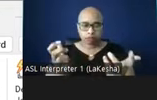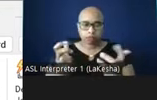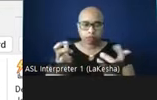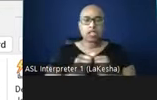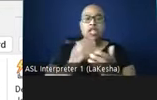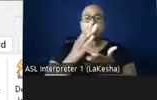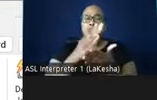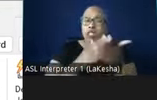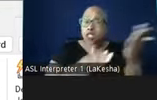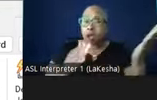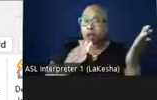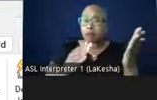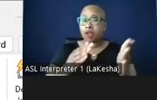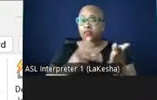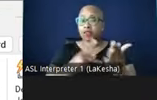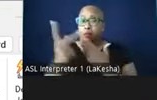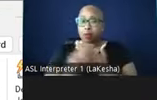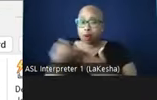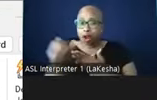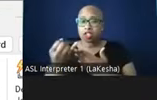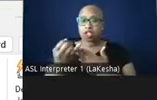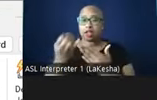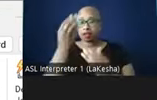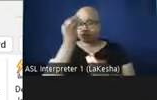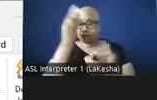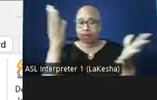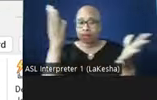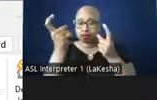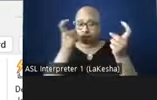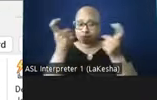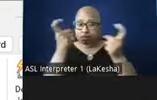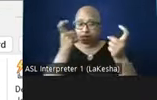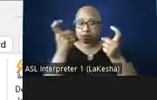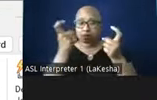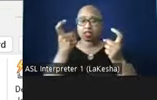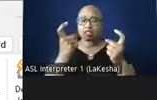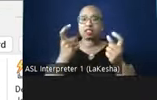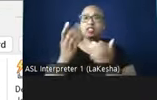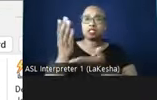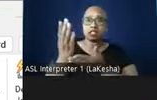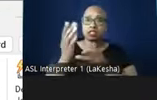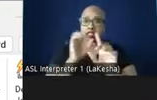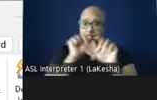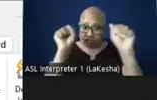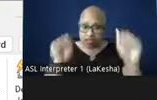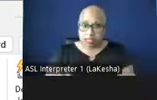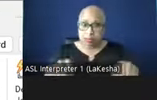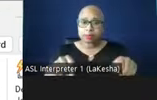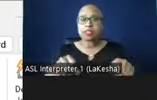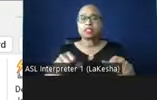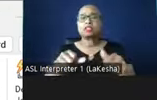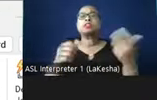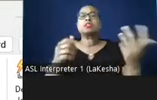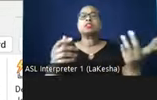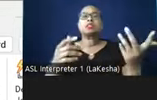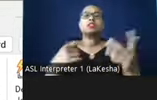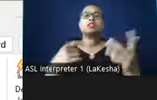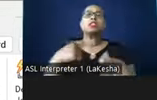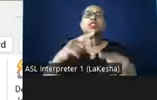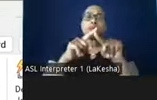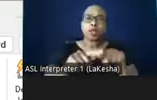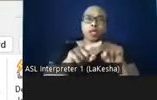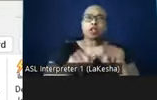Management Information System where Paul Parks can put in funding requests for projects according to various fund